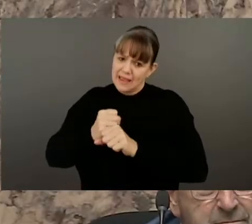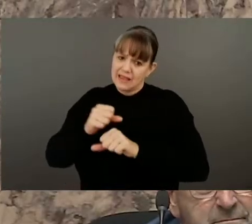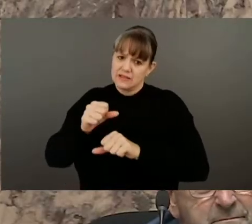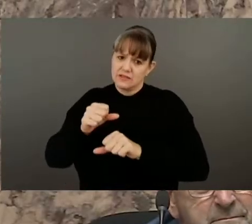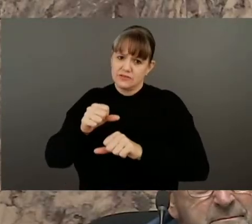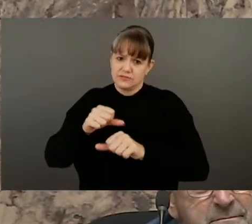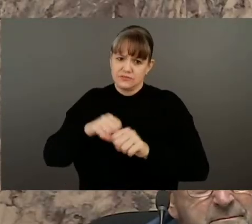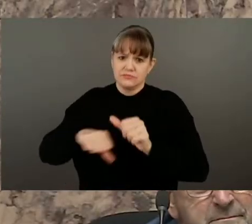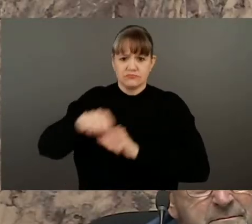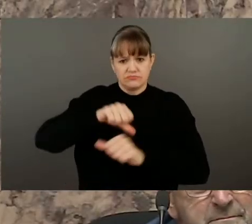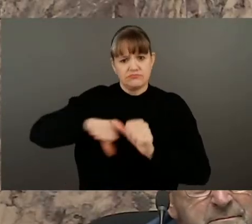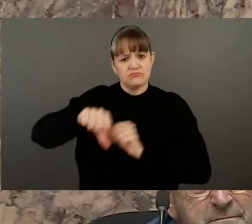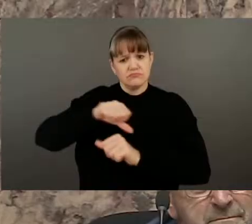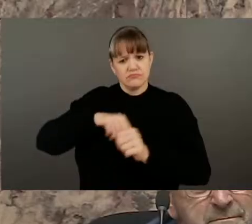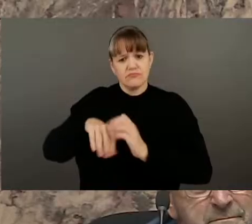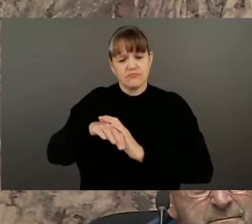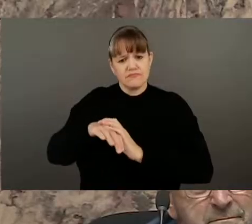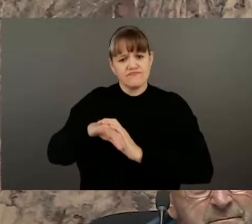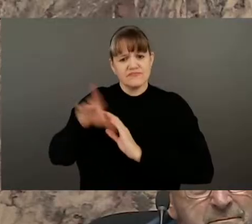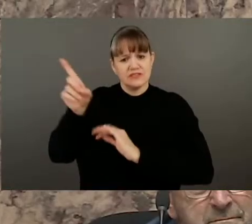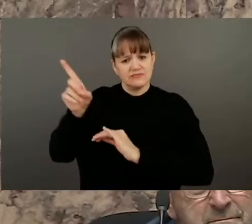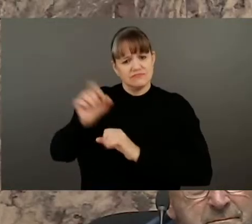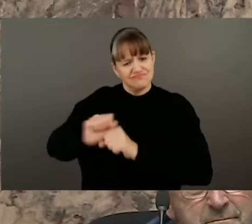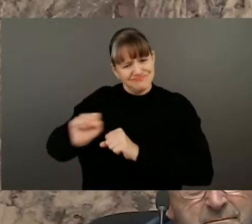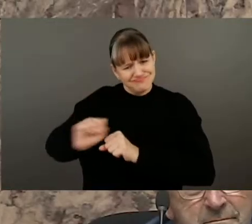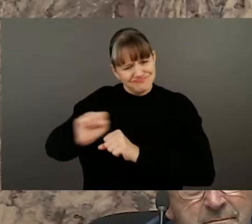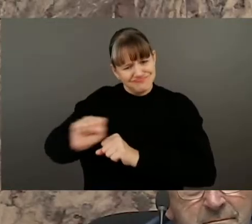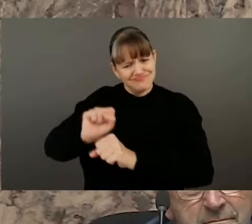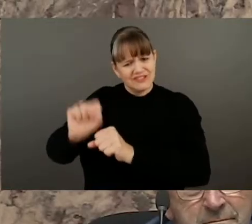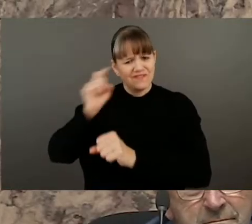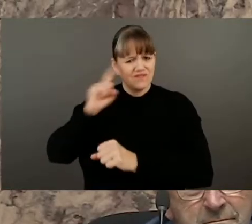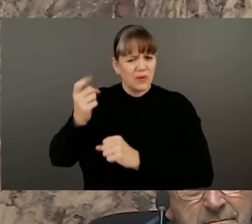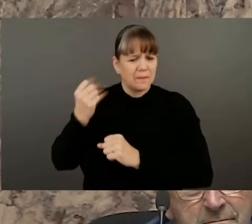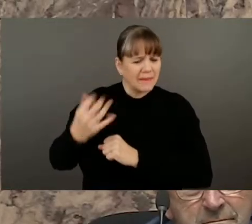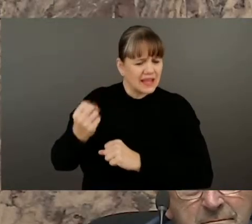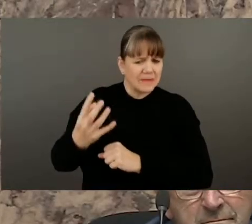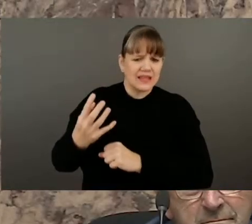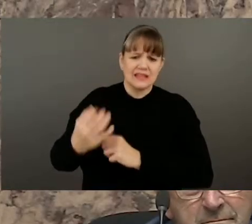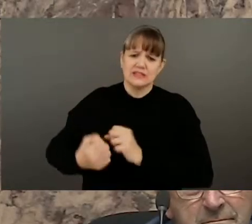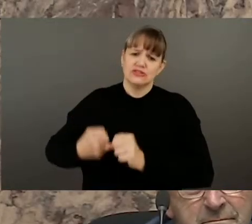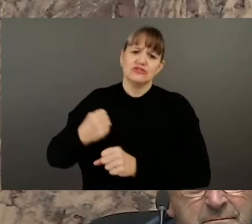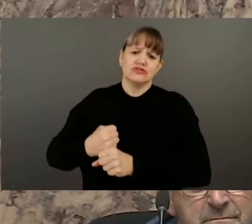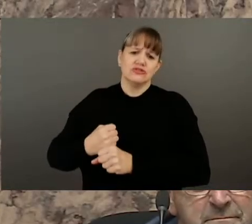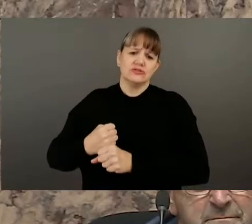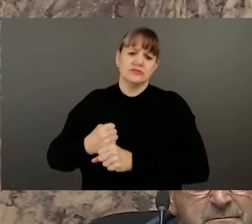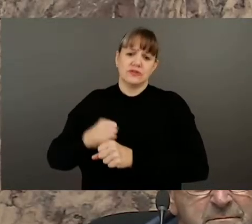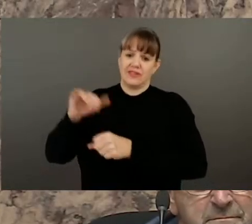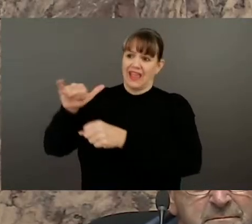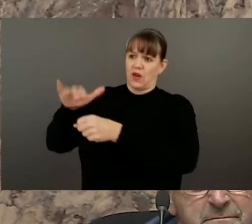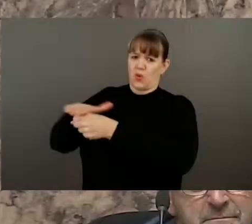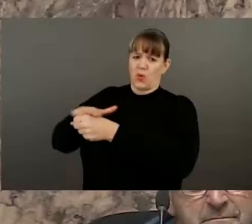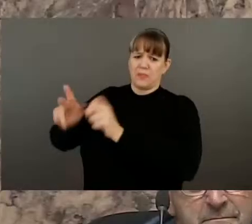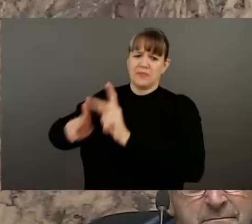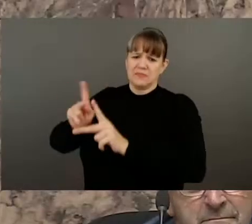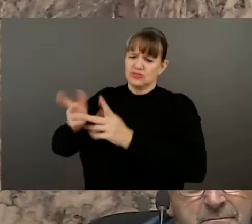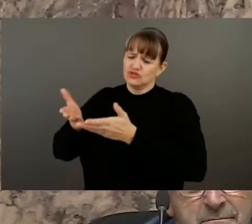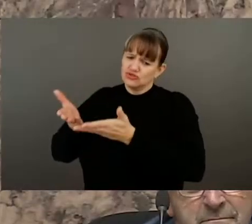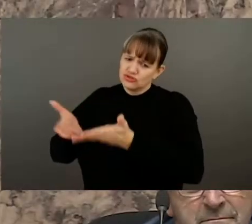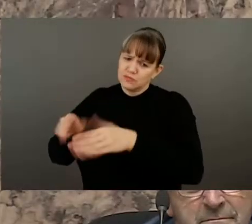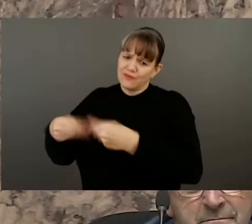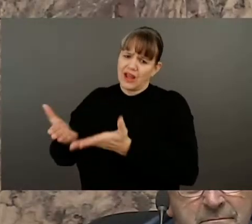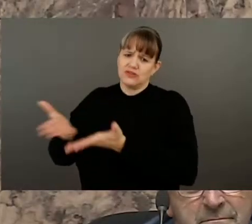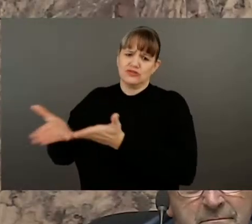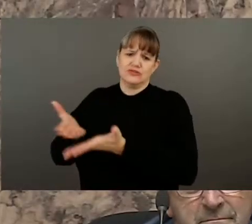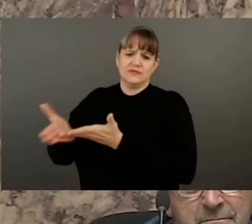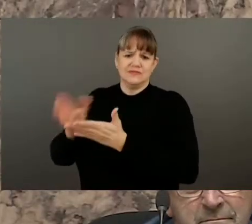for decades, local, transparent, and compassionate. Now it's our turn to keep that promise, because in the Comox Valley, we